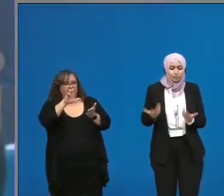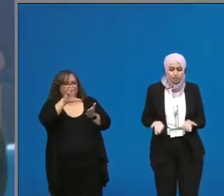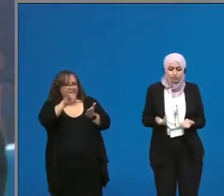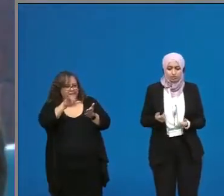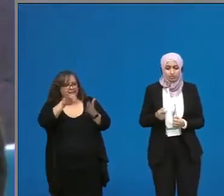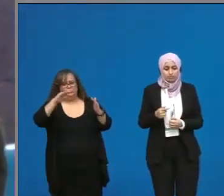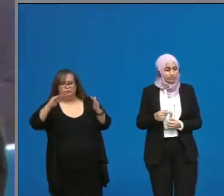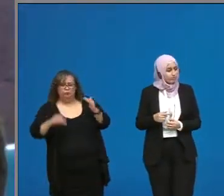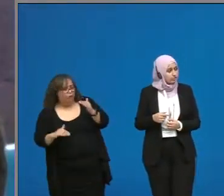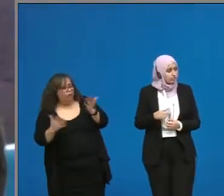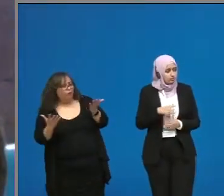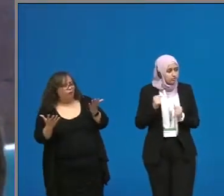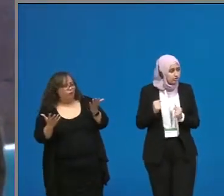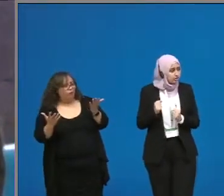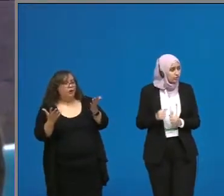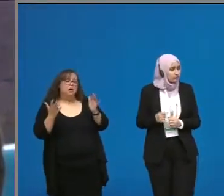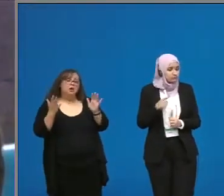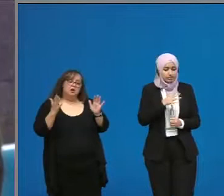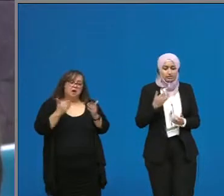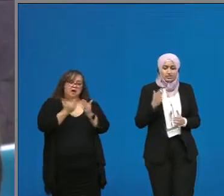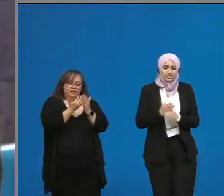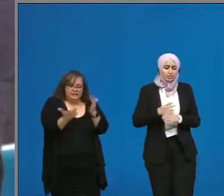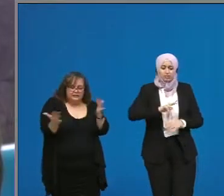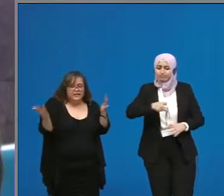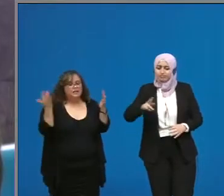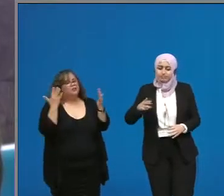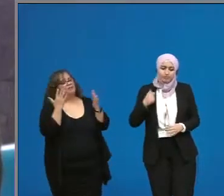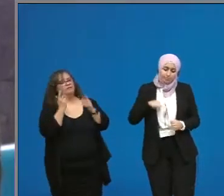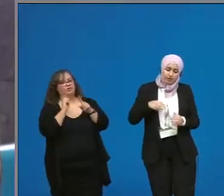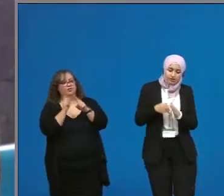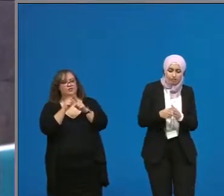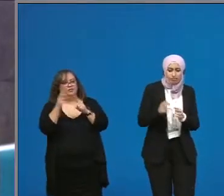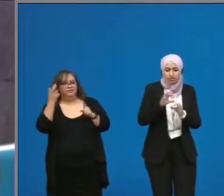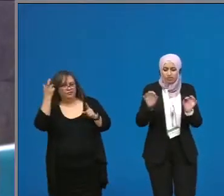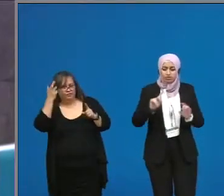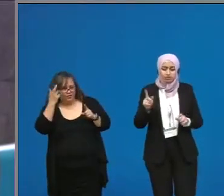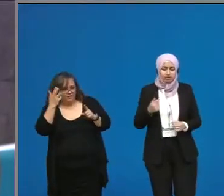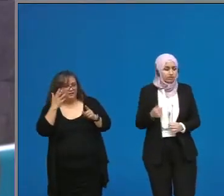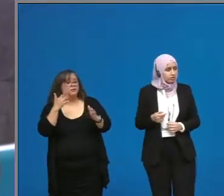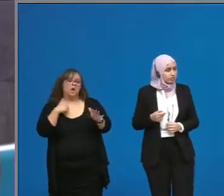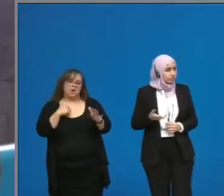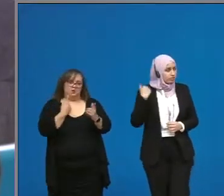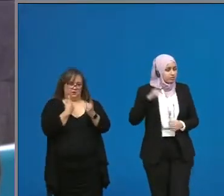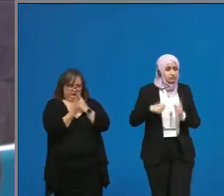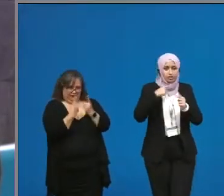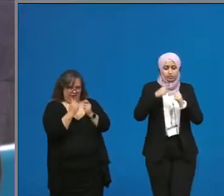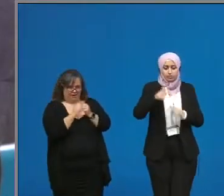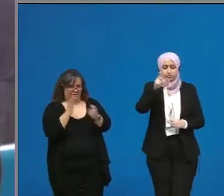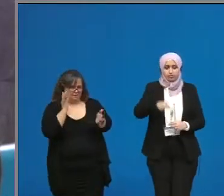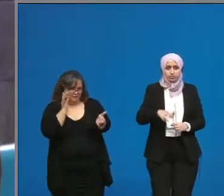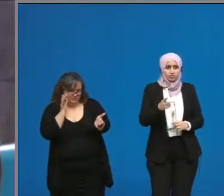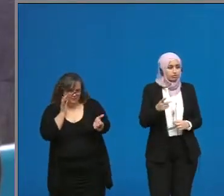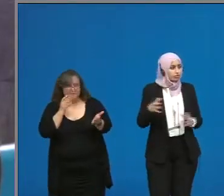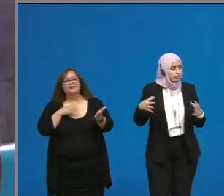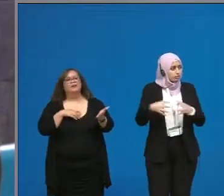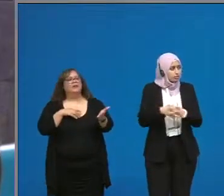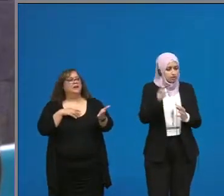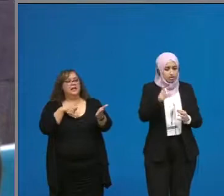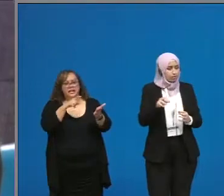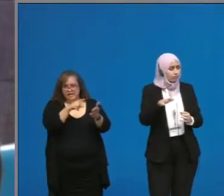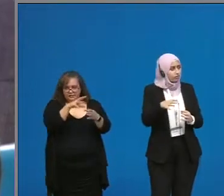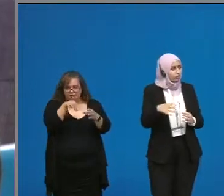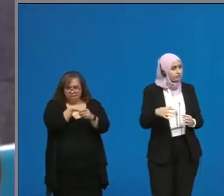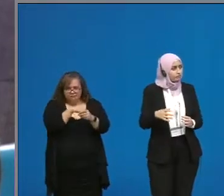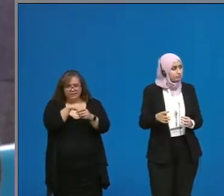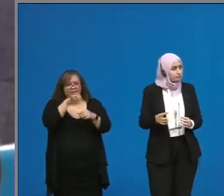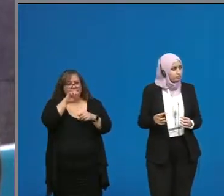details. I was talking with Mr. Humberto, who's a member of the European Disabilities Forum. And